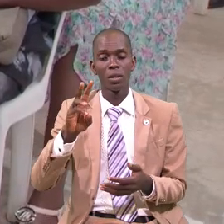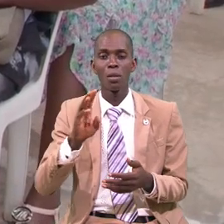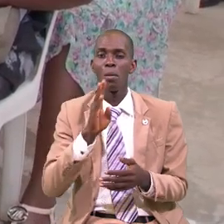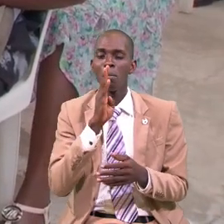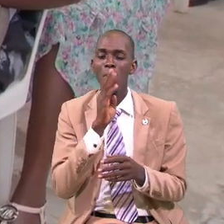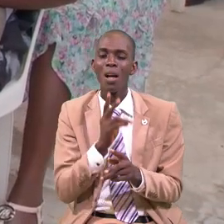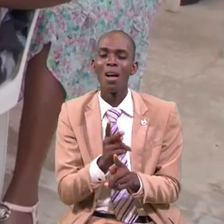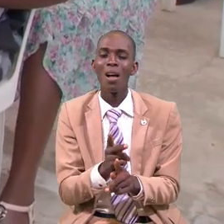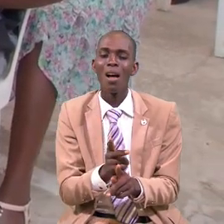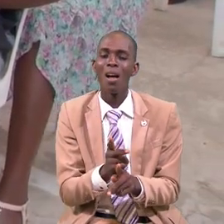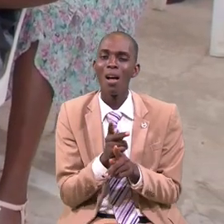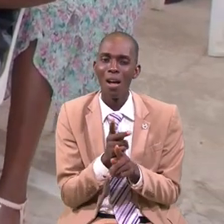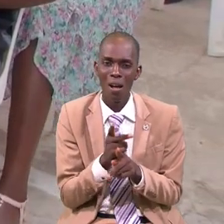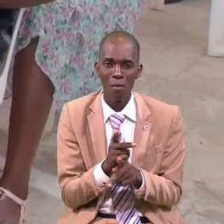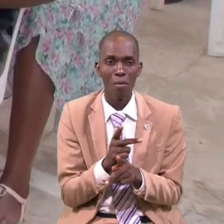for nothing.